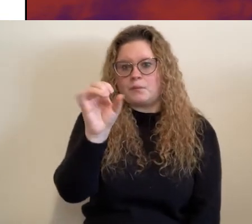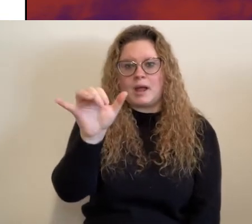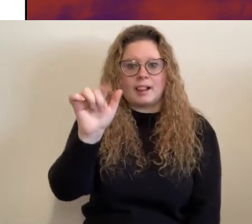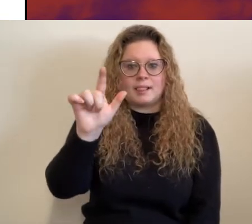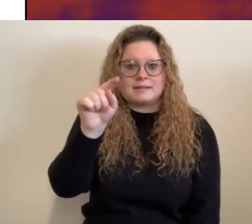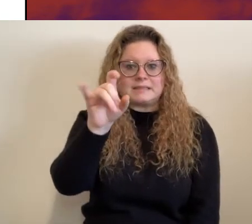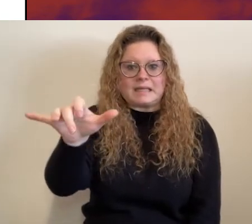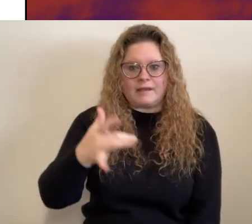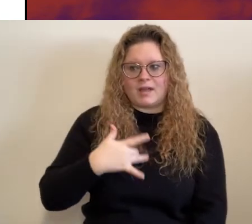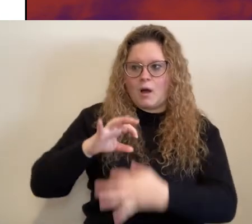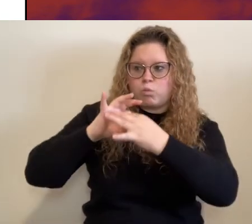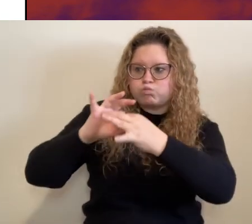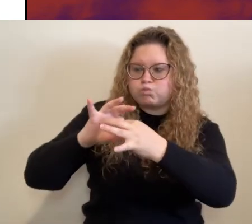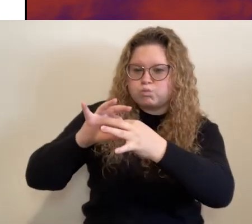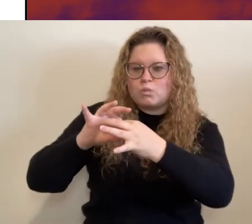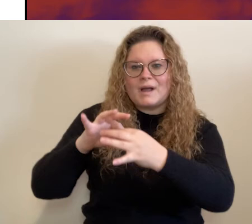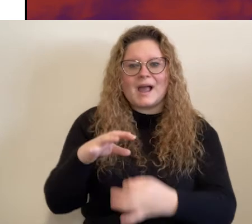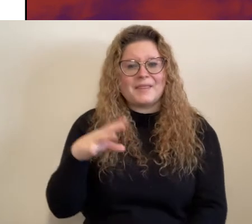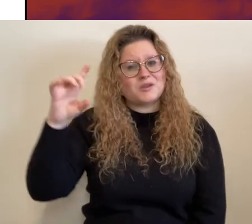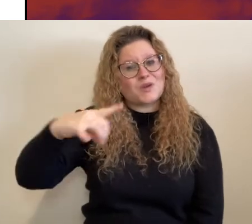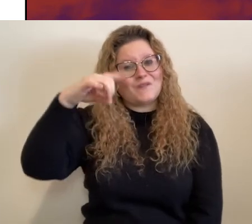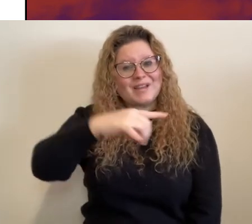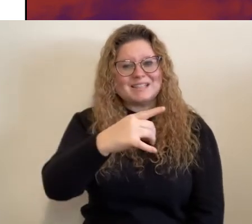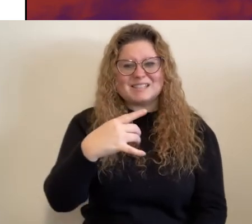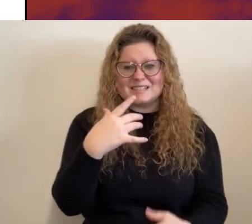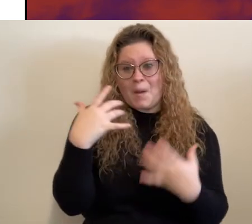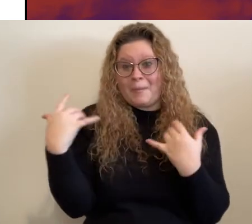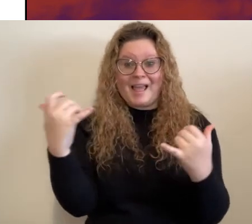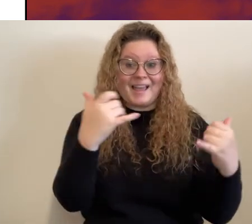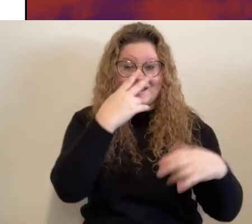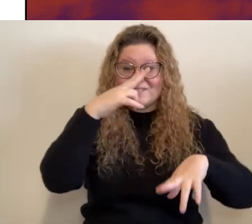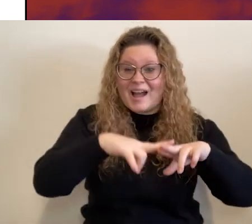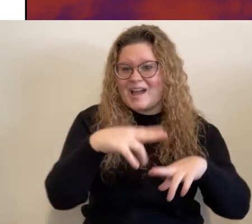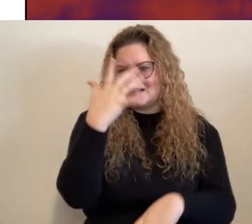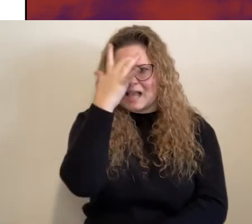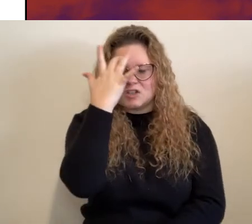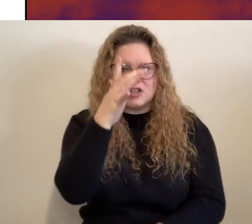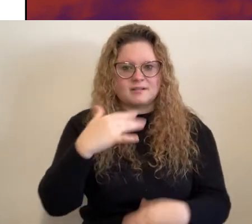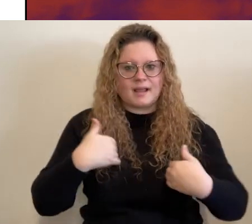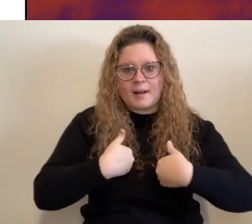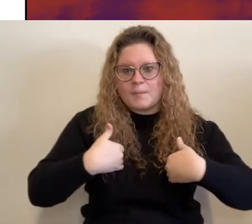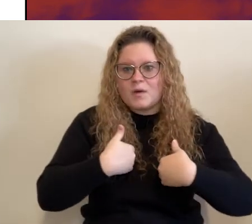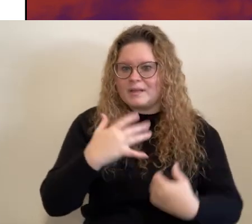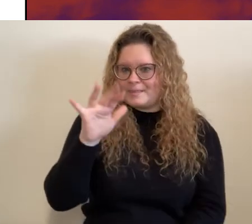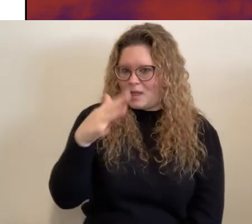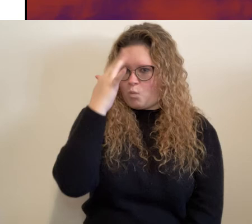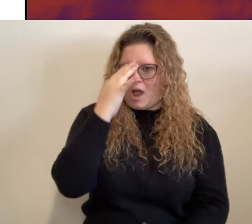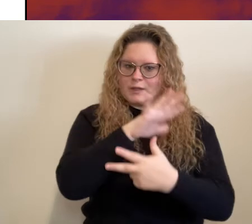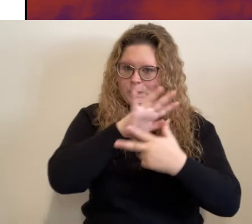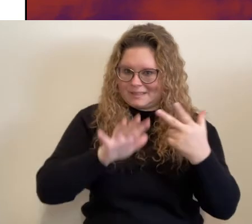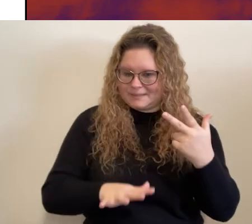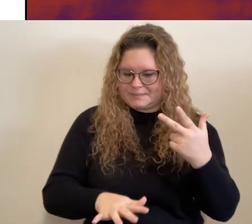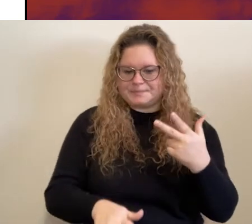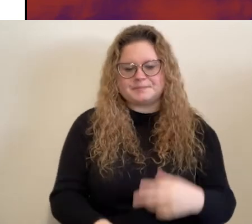the dolphin has such a playfulness, a humor, an intelligence to it. So that's the reason why I have those. And